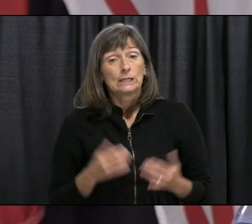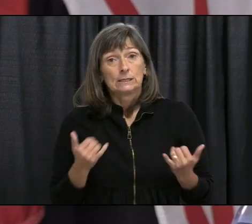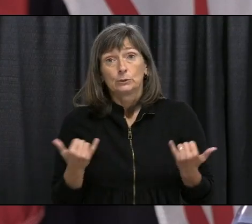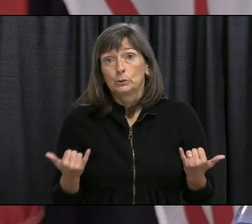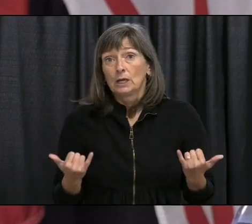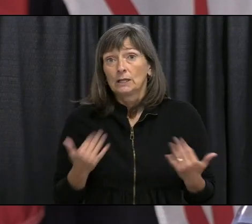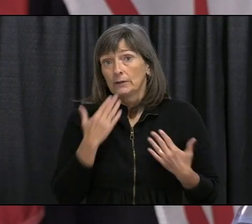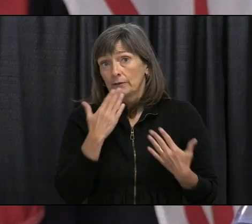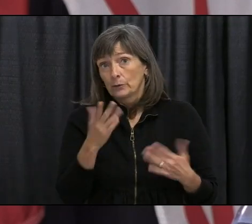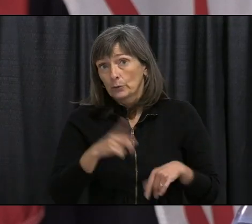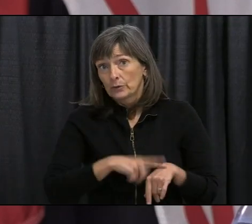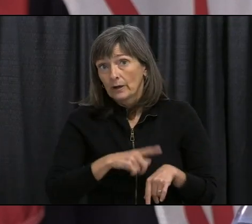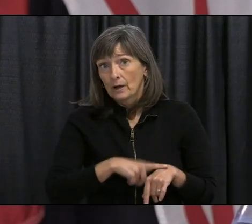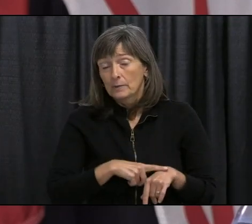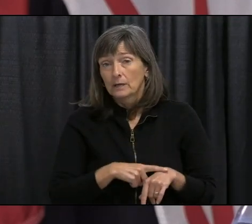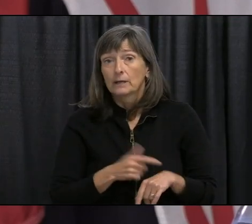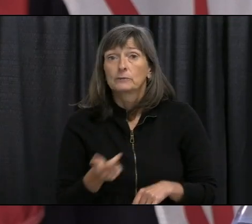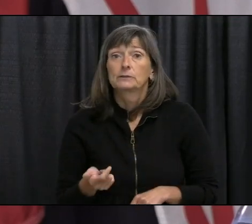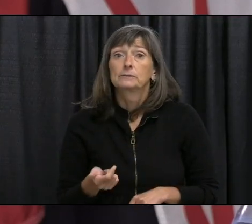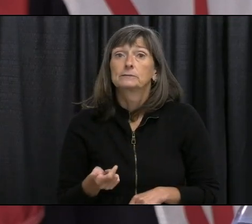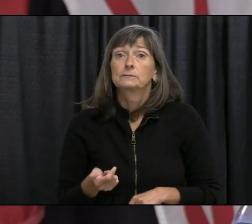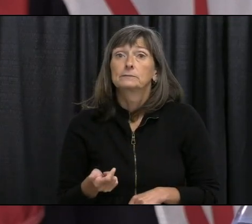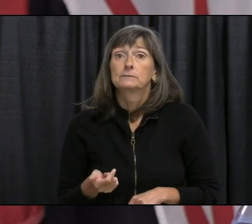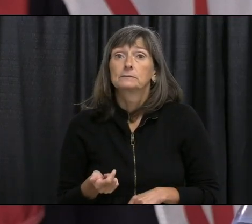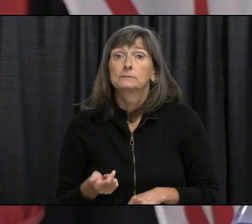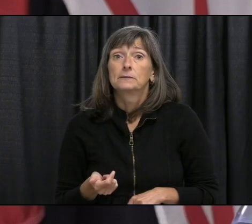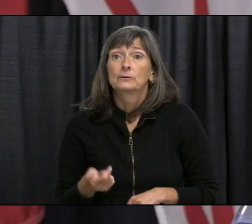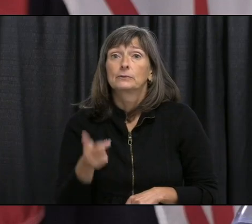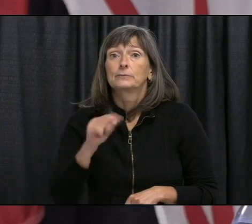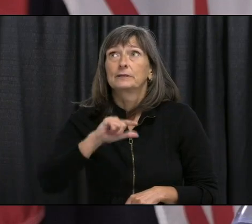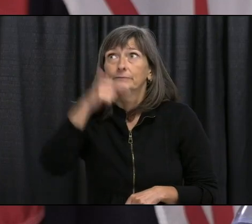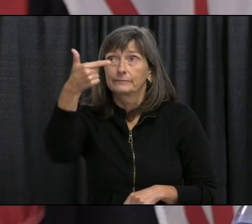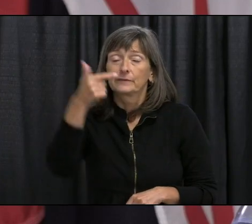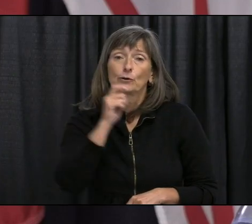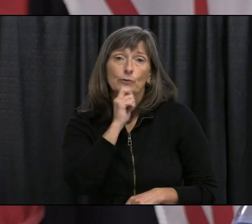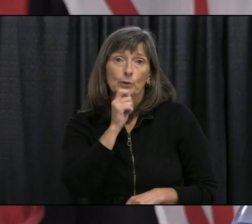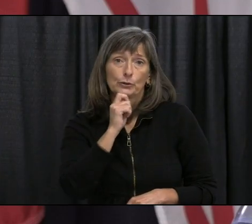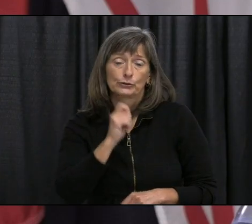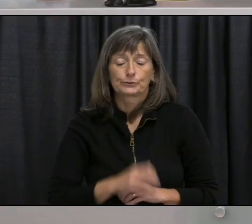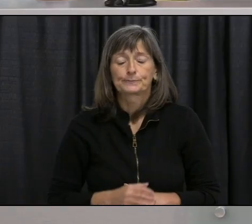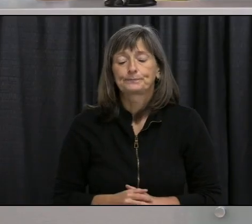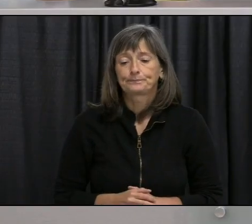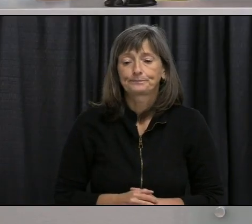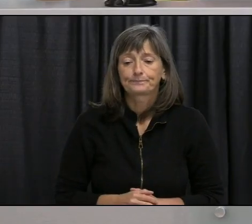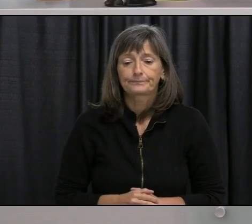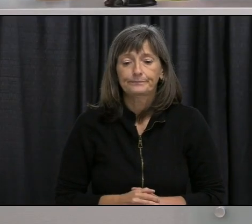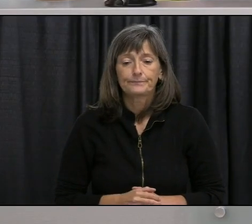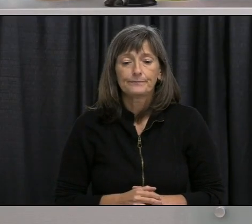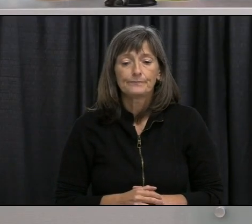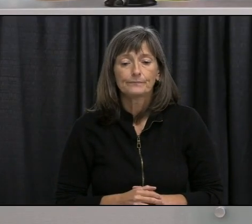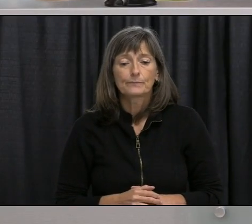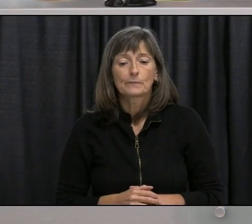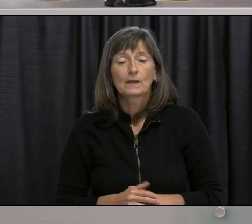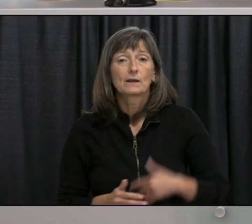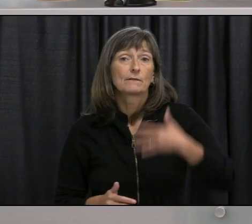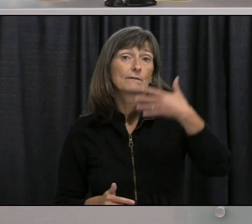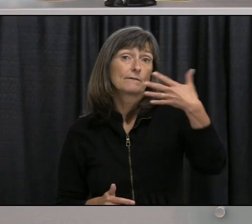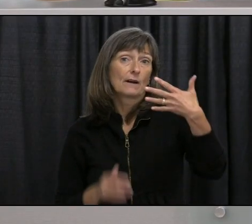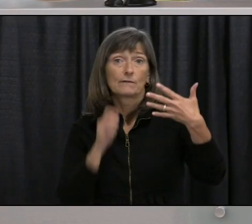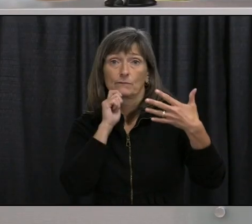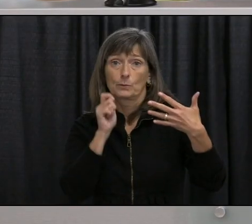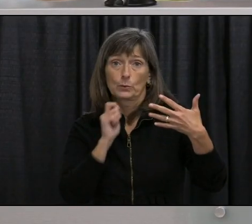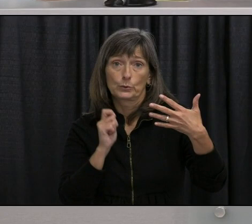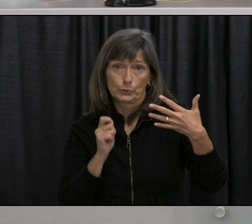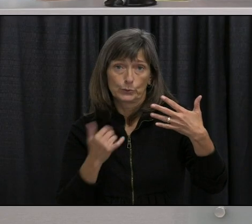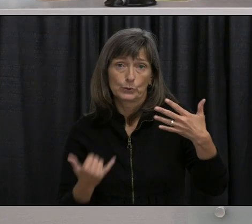you for your time, and I'll hand it back to Ms. Dix-Payton. Thank you, Minister. For the benefit of our speakers, we have 5 reporters